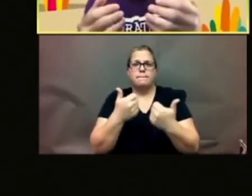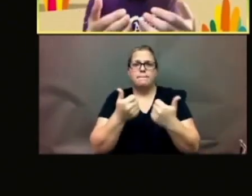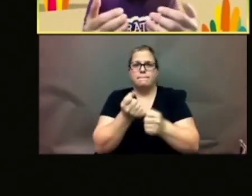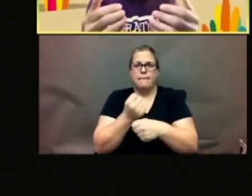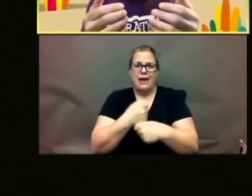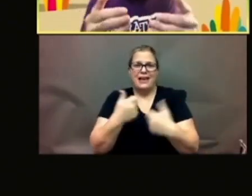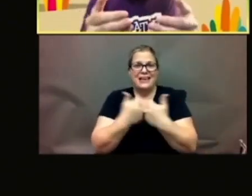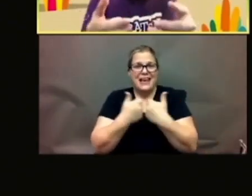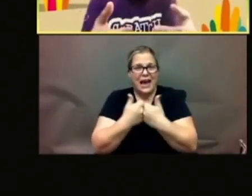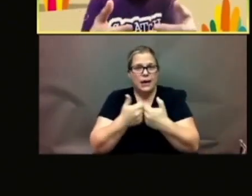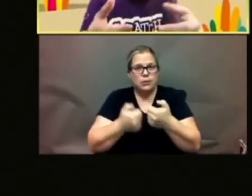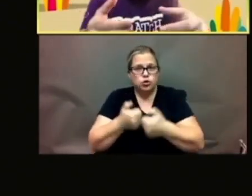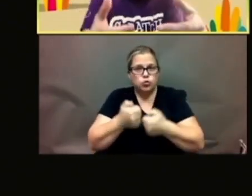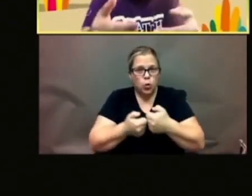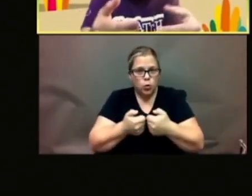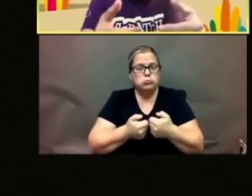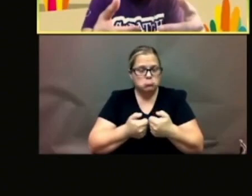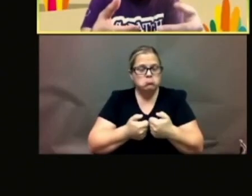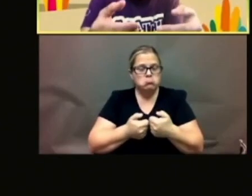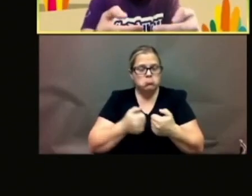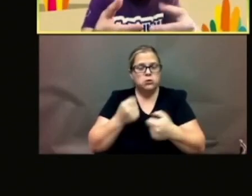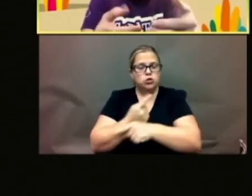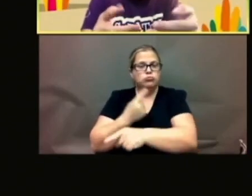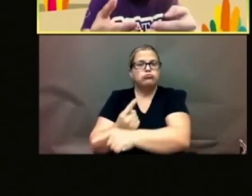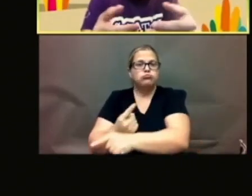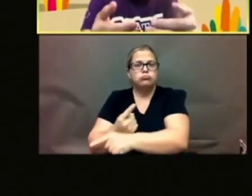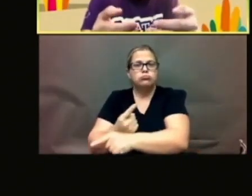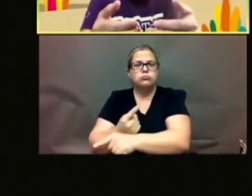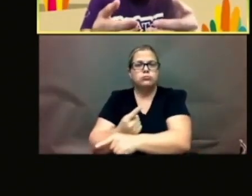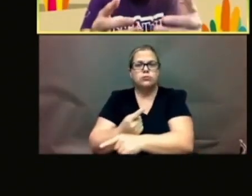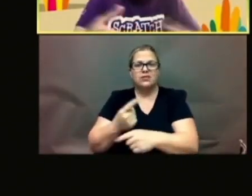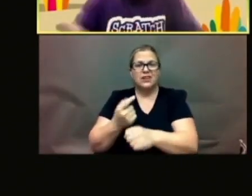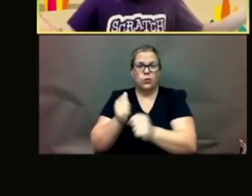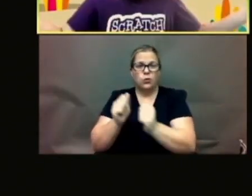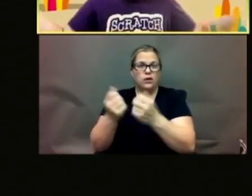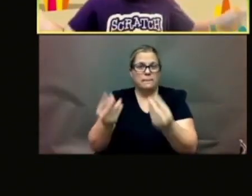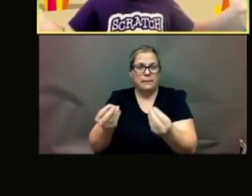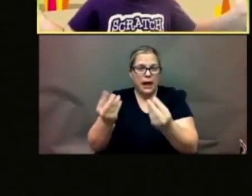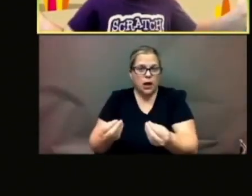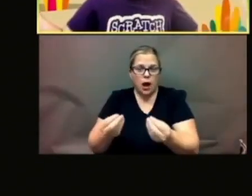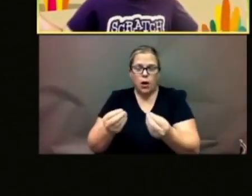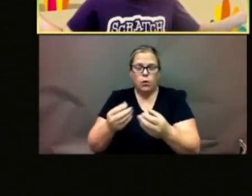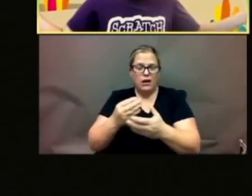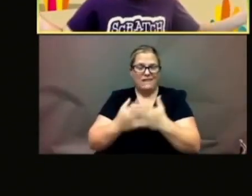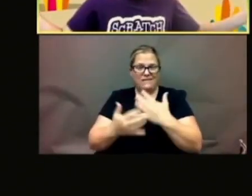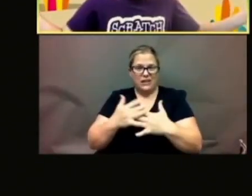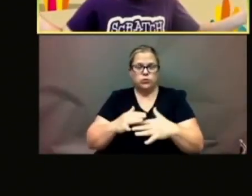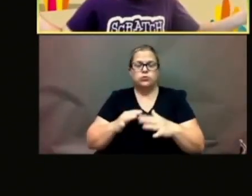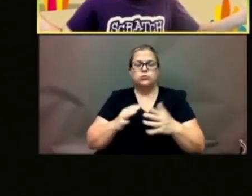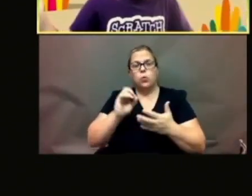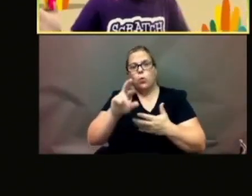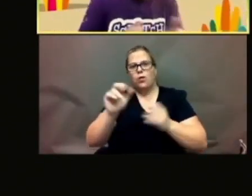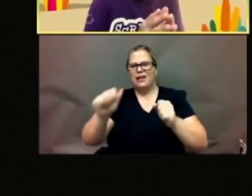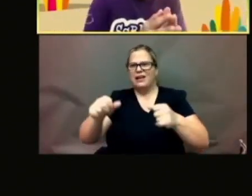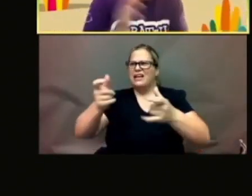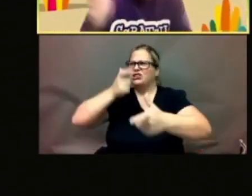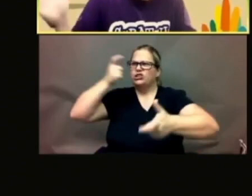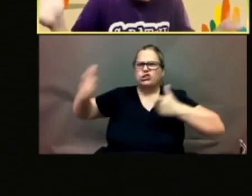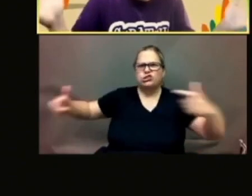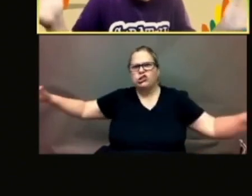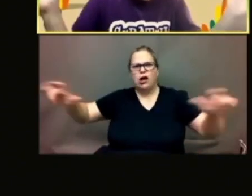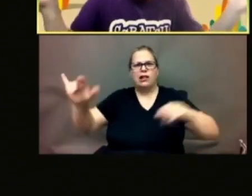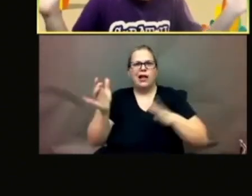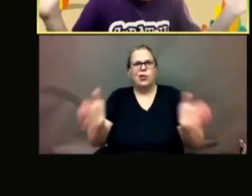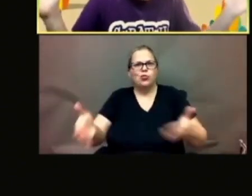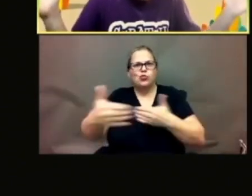a regular size game controller out of cardboard and Play-Doh that you play with your fingers, or you could make one that's the size of an entire room, or that is played